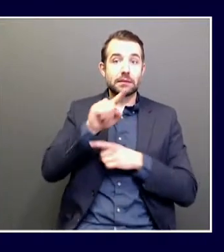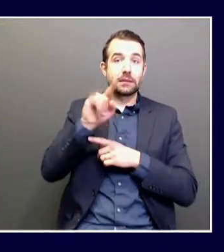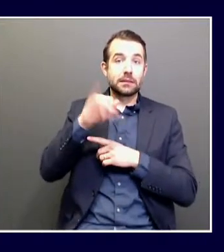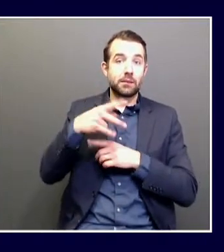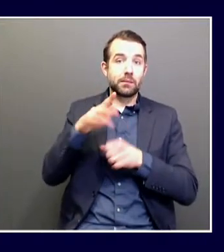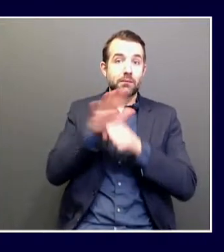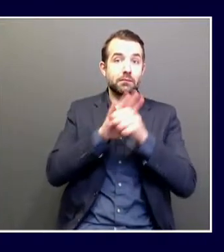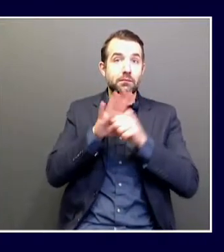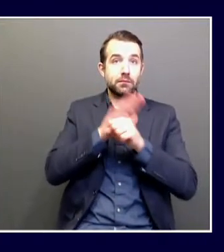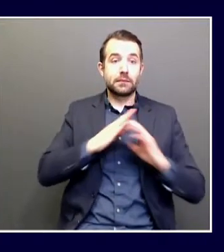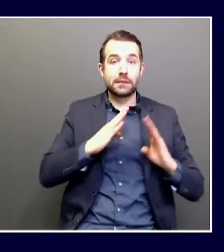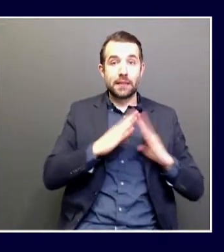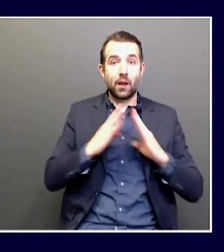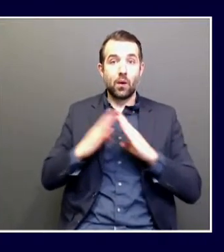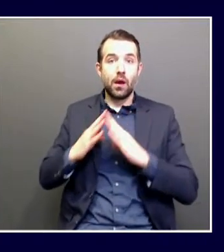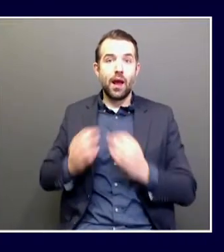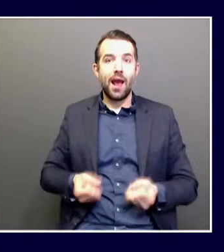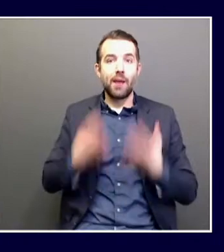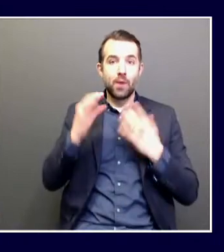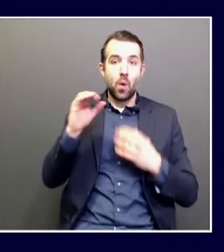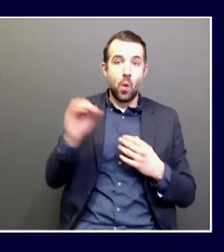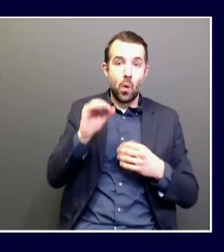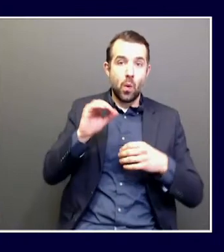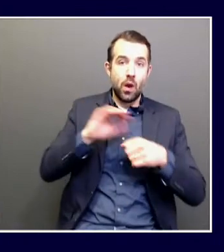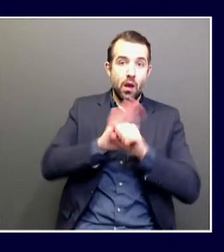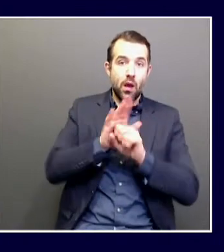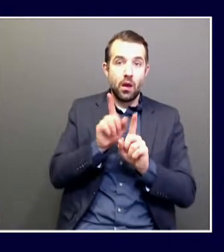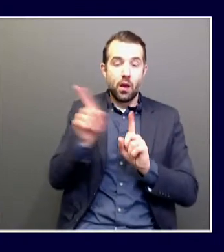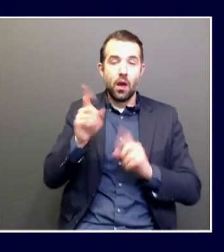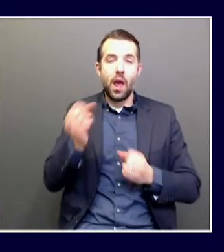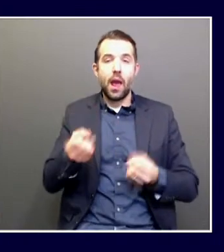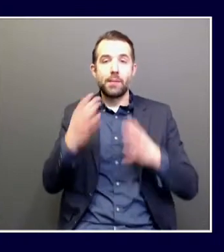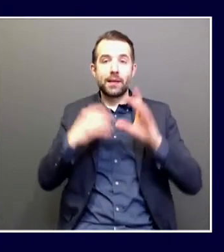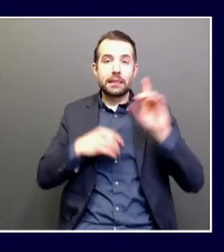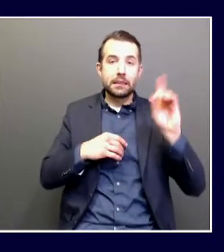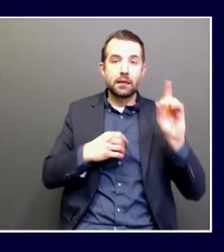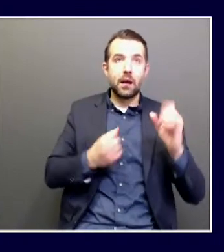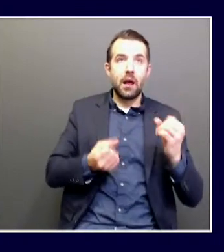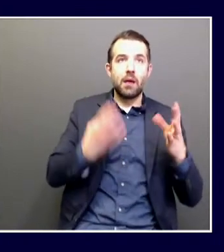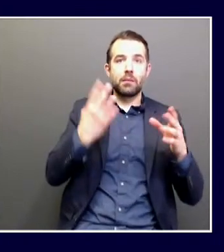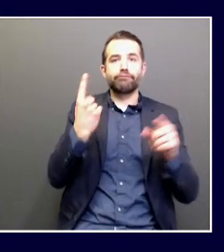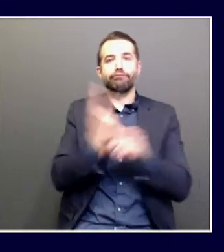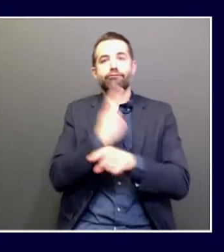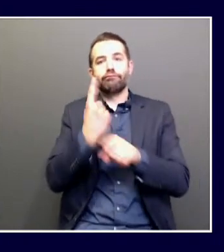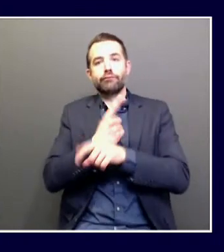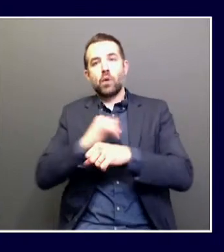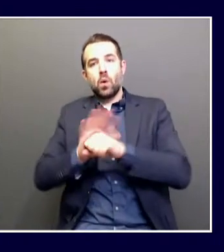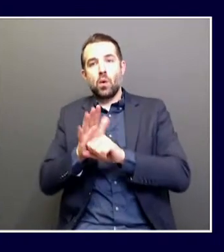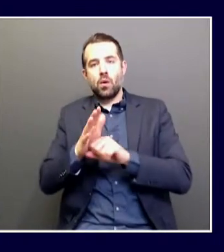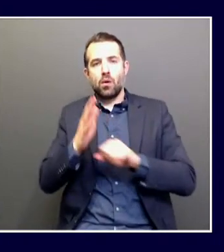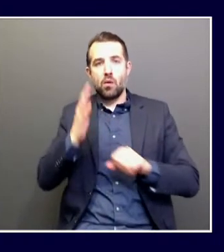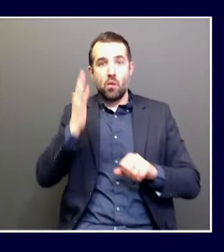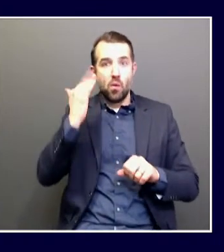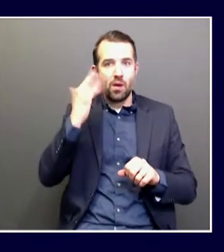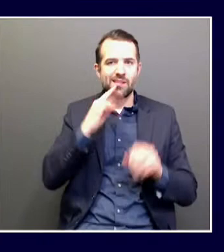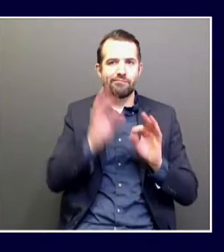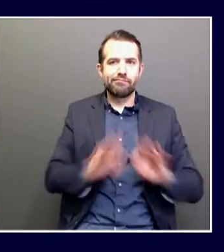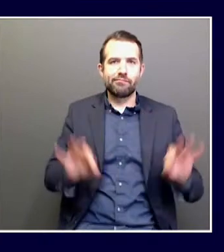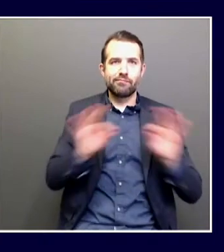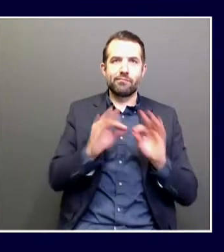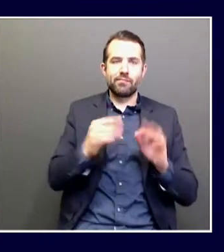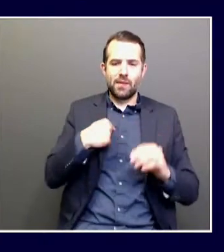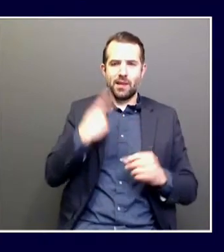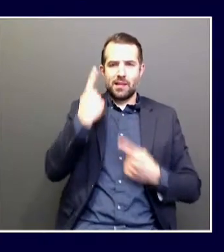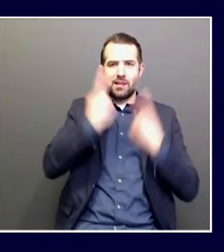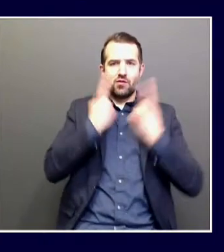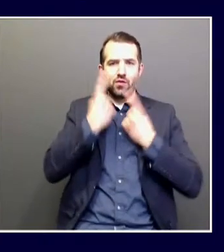reason I ask is trying to get a sense of what people should be thinking about, what variant they may be at risk from, if that really matters beyond